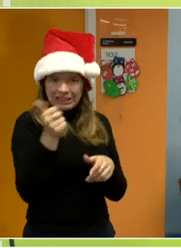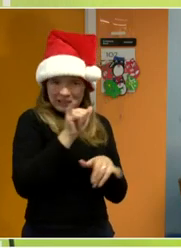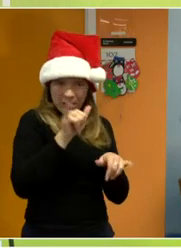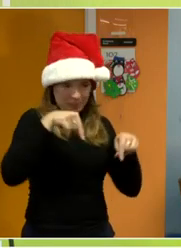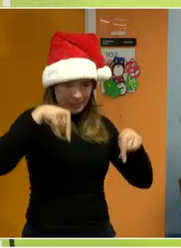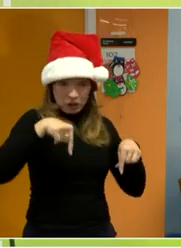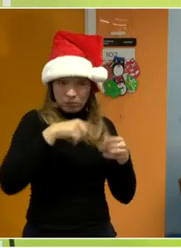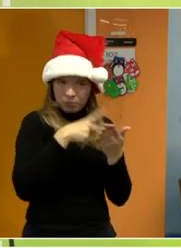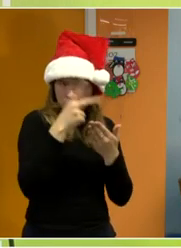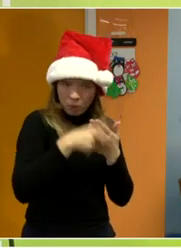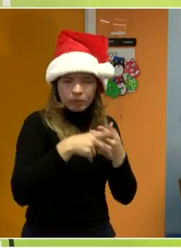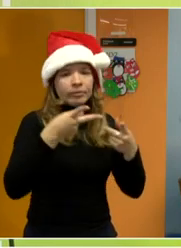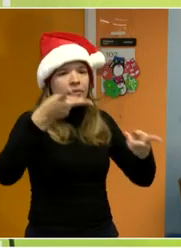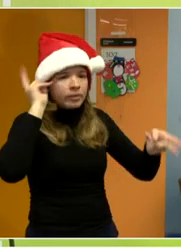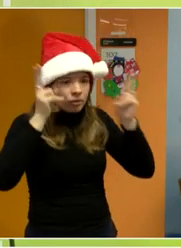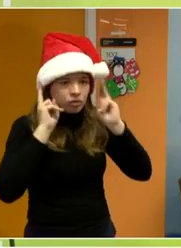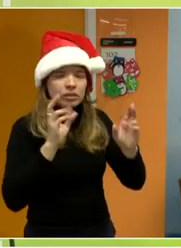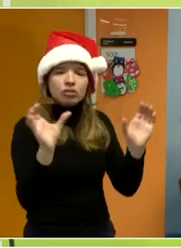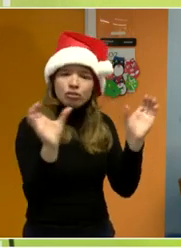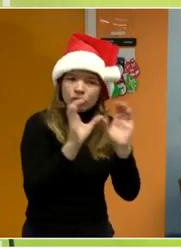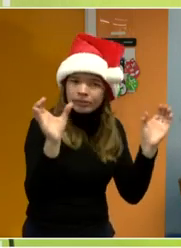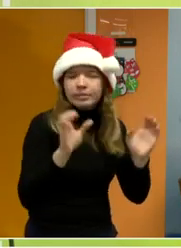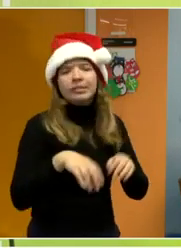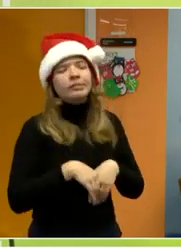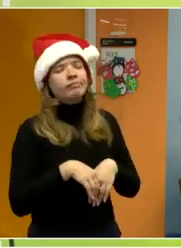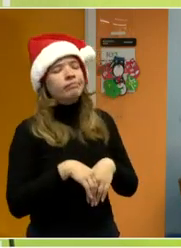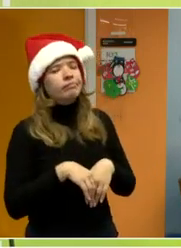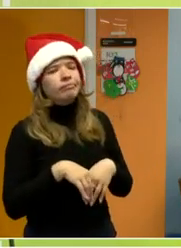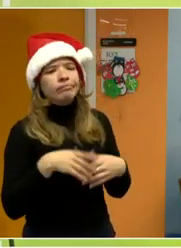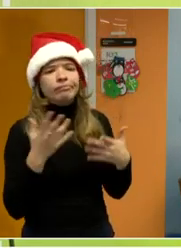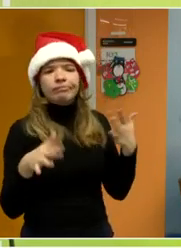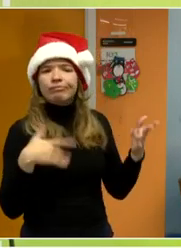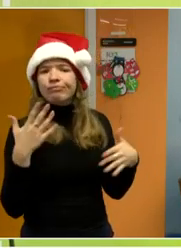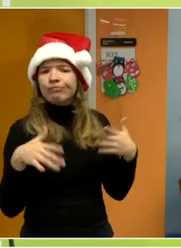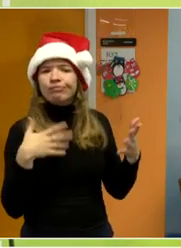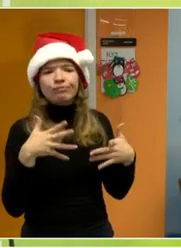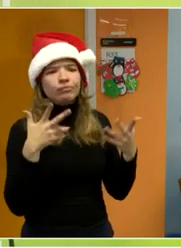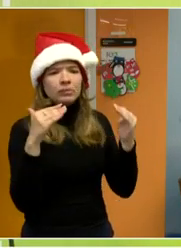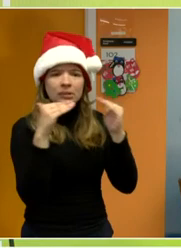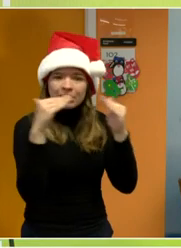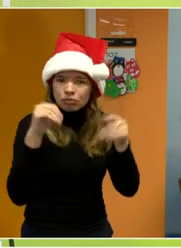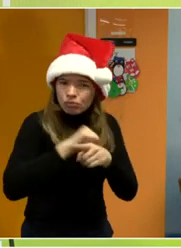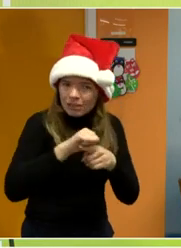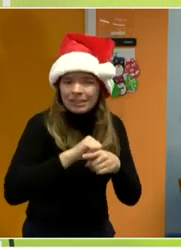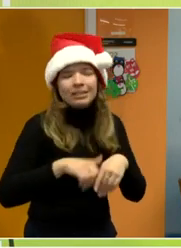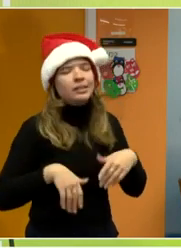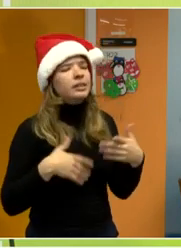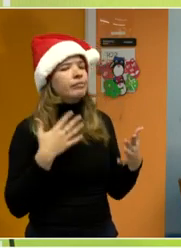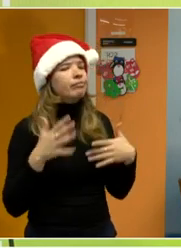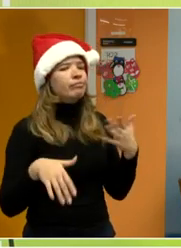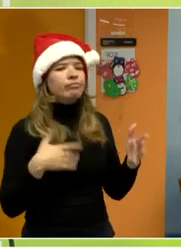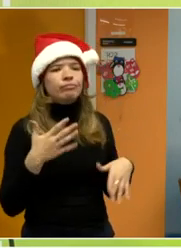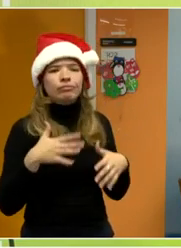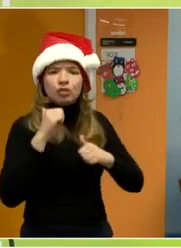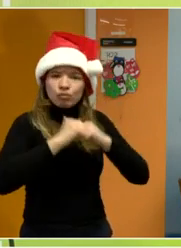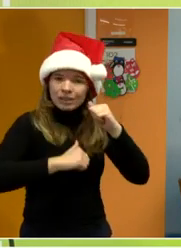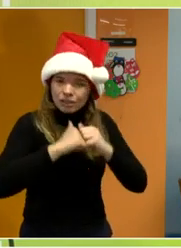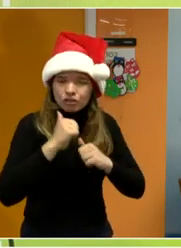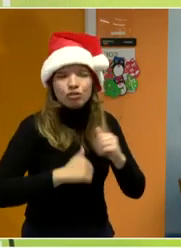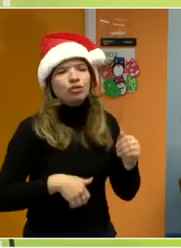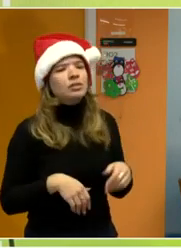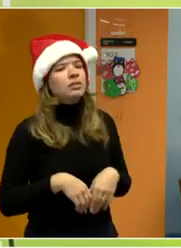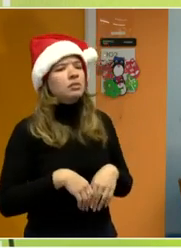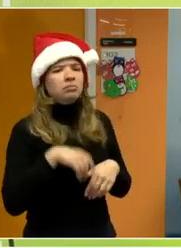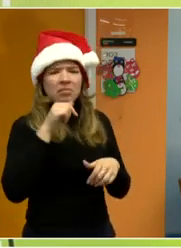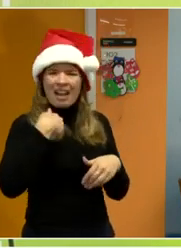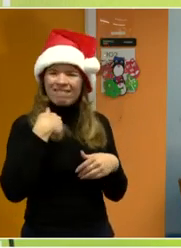barbering certifications, restorative justice trainings, construction and other programs.